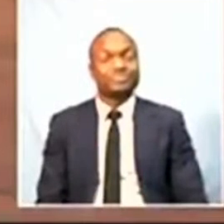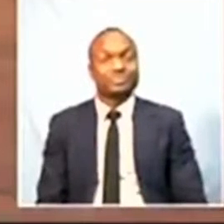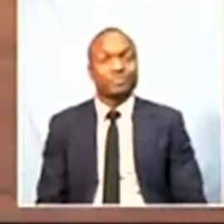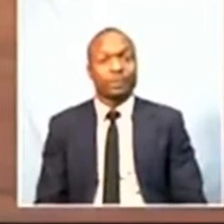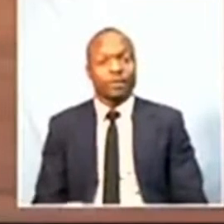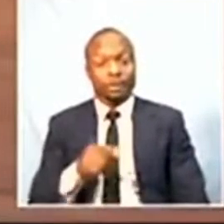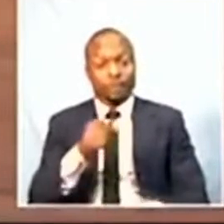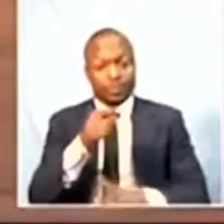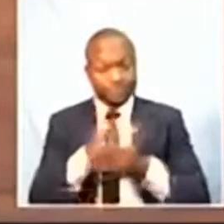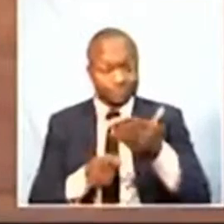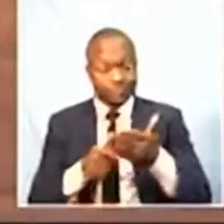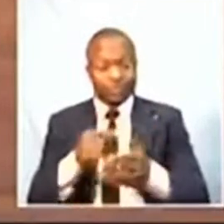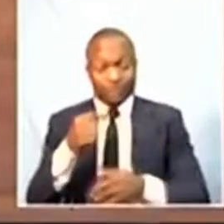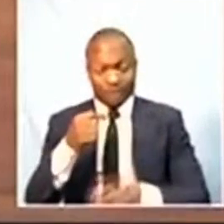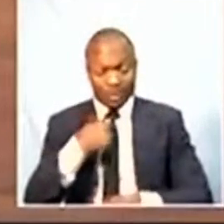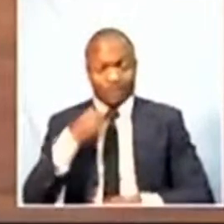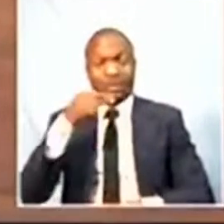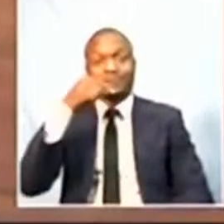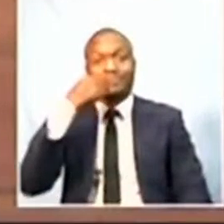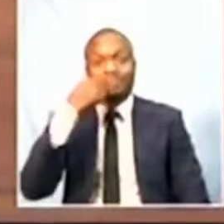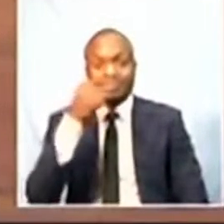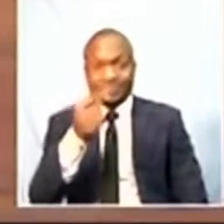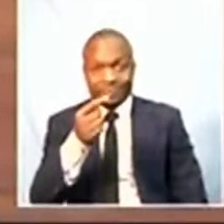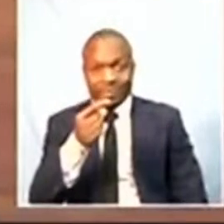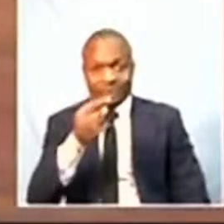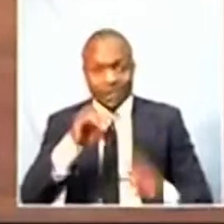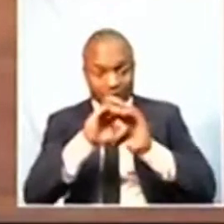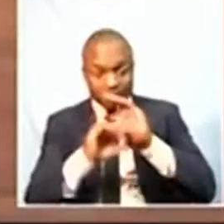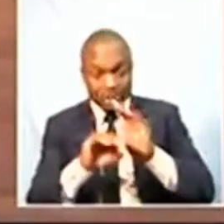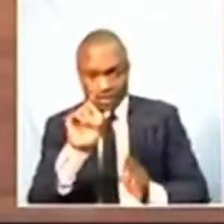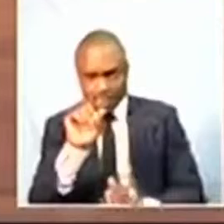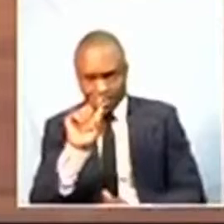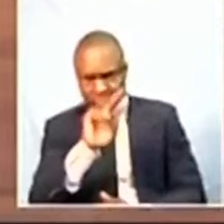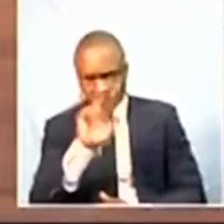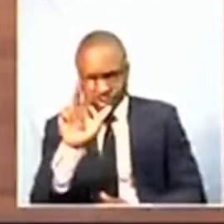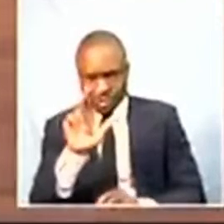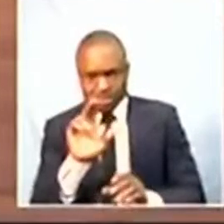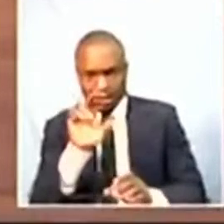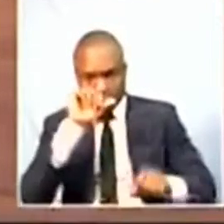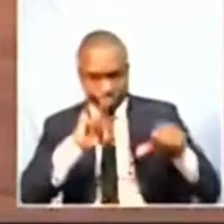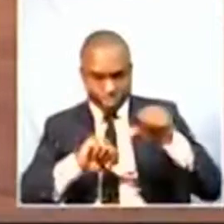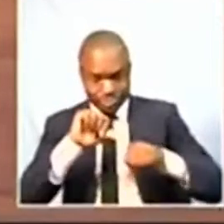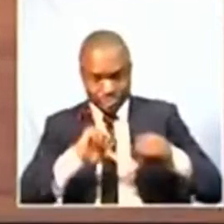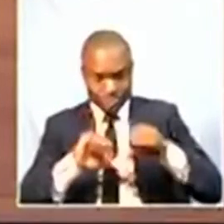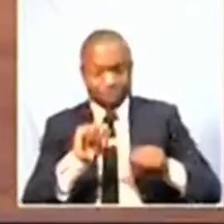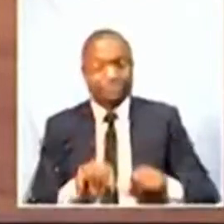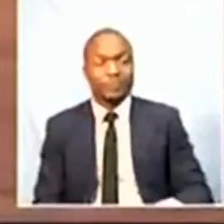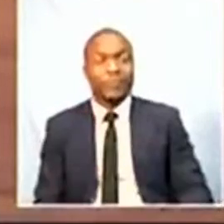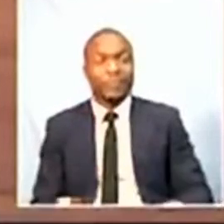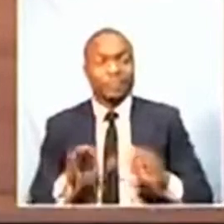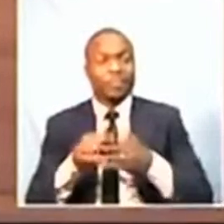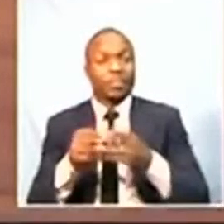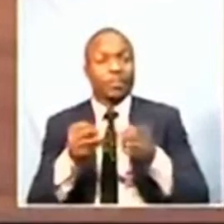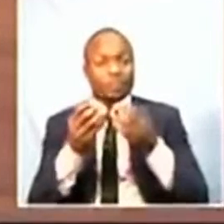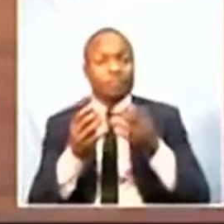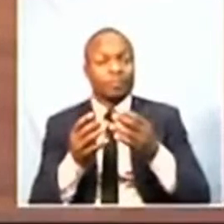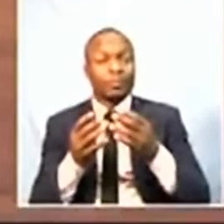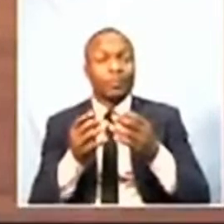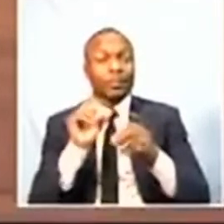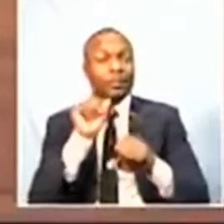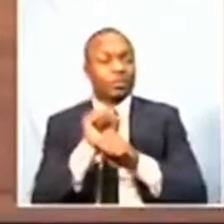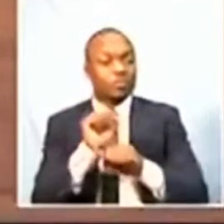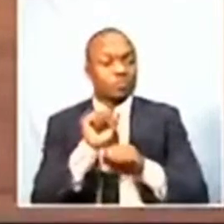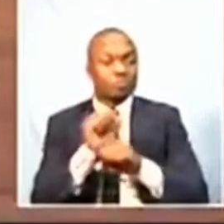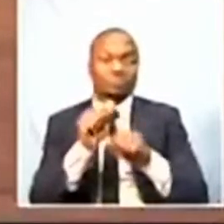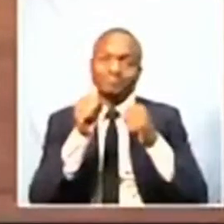So what I'm saying is, under 2023 audit, how many are doing fine and how